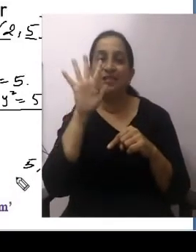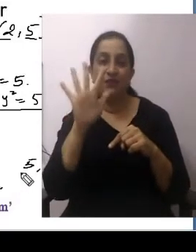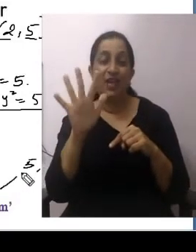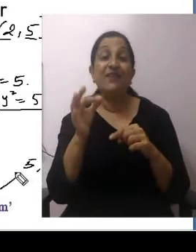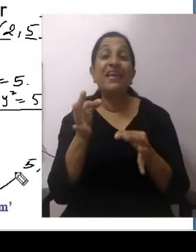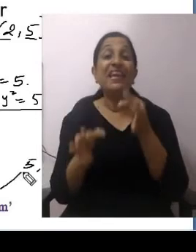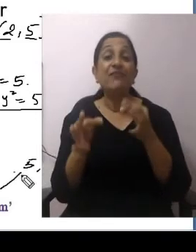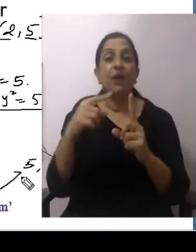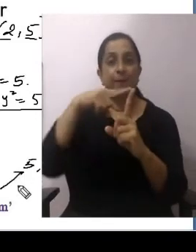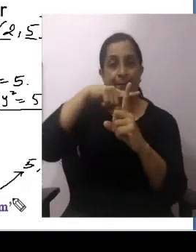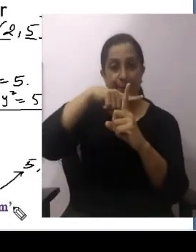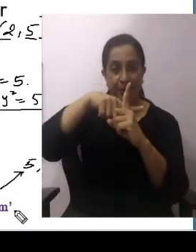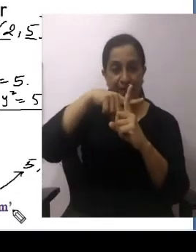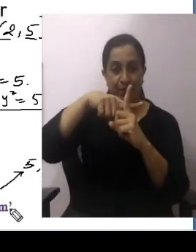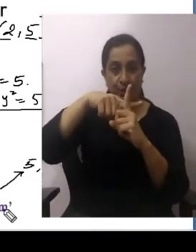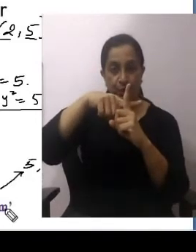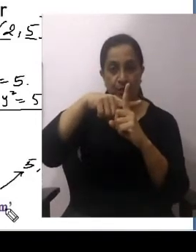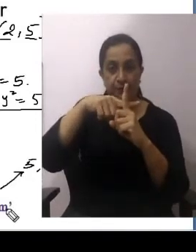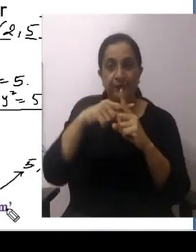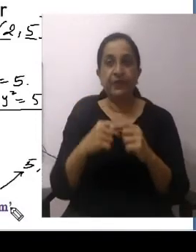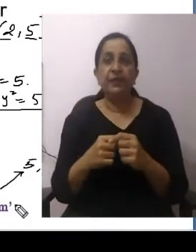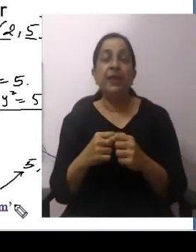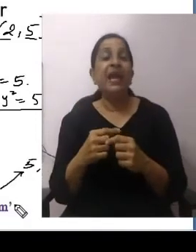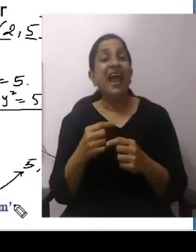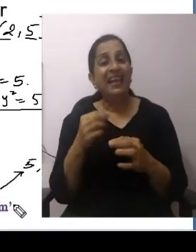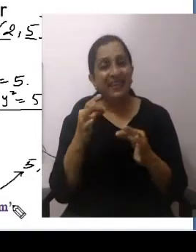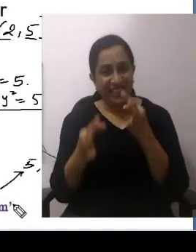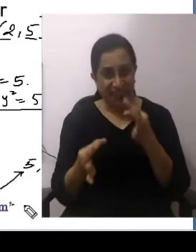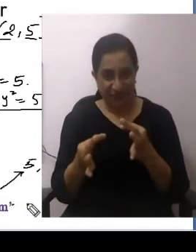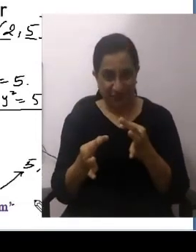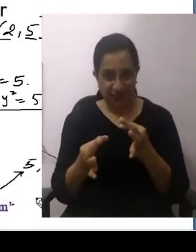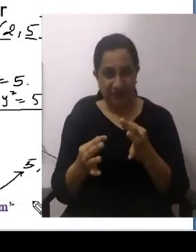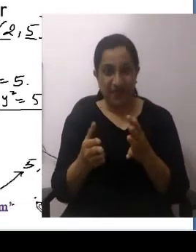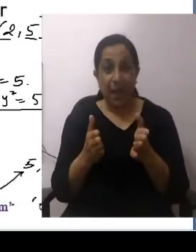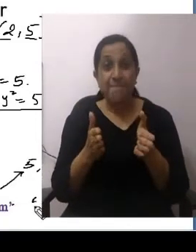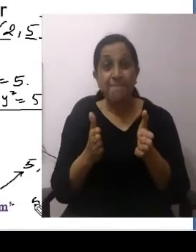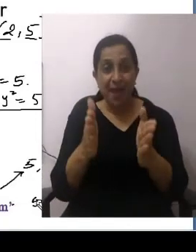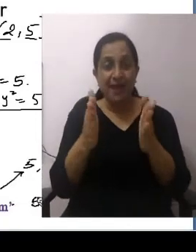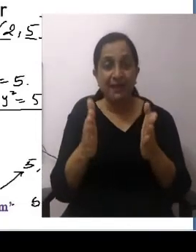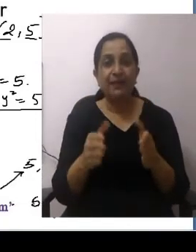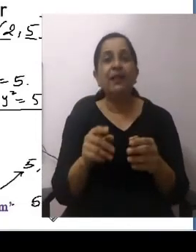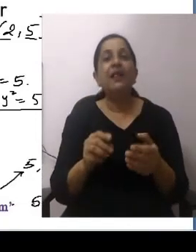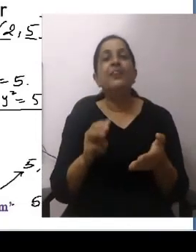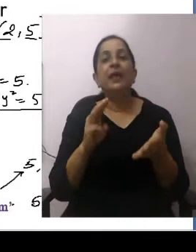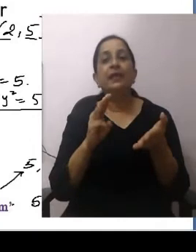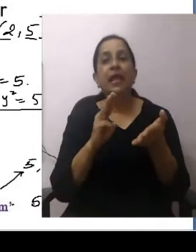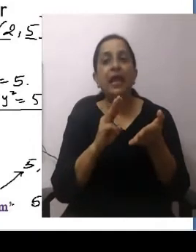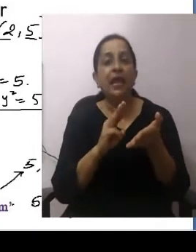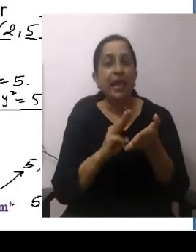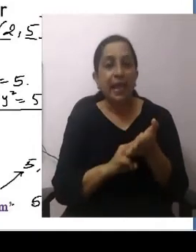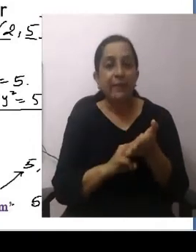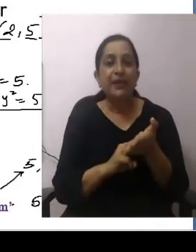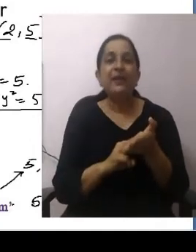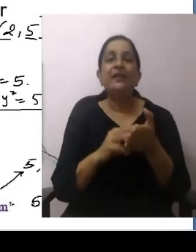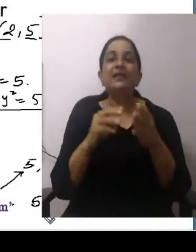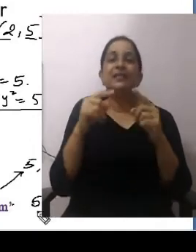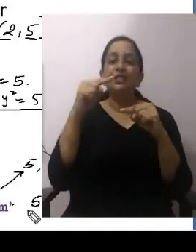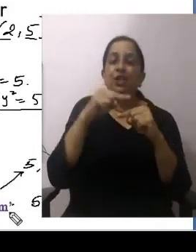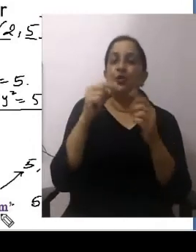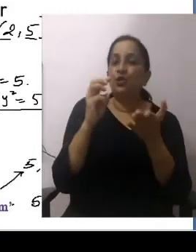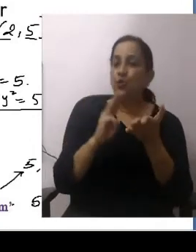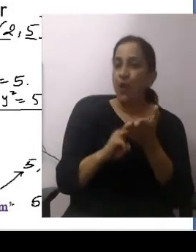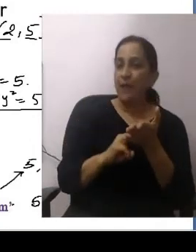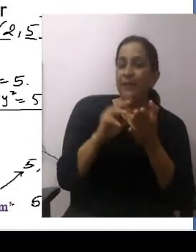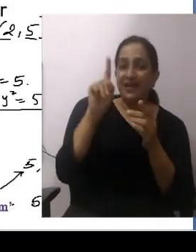Okay, and if they are parallel, then if one is 5, the other one also is equal to